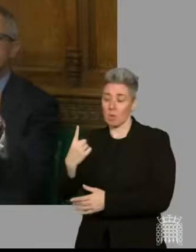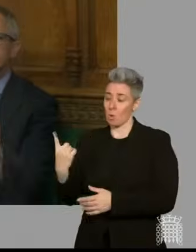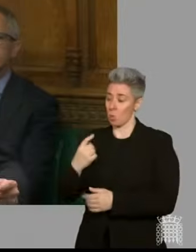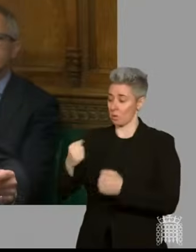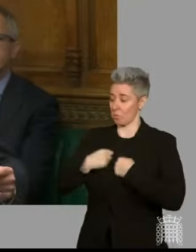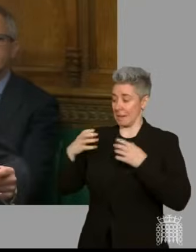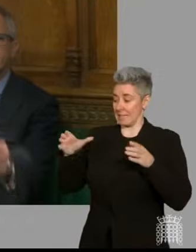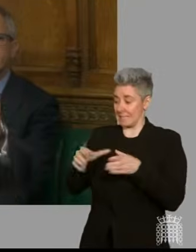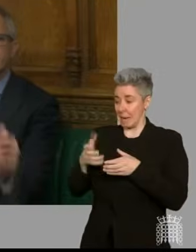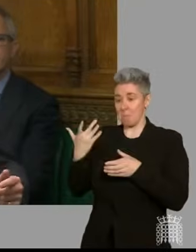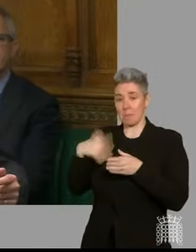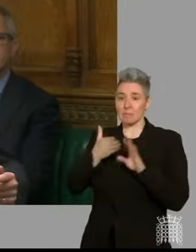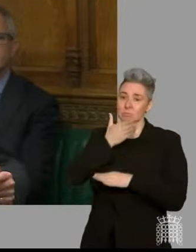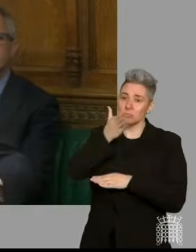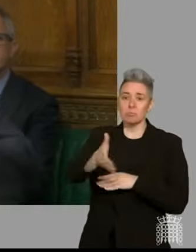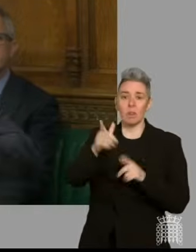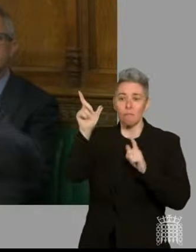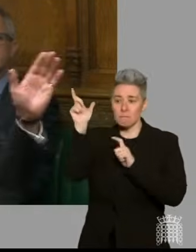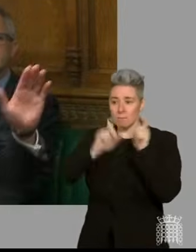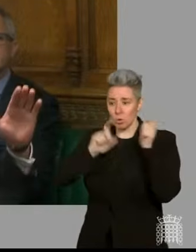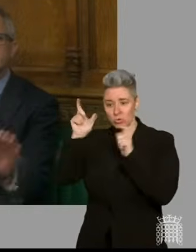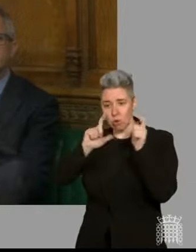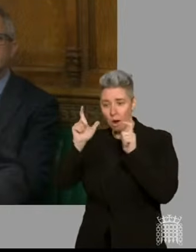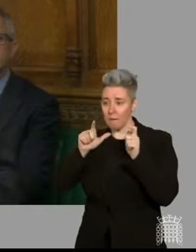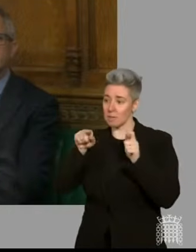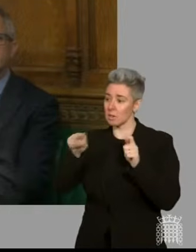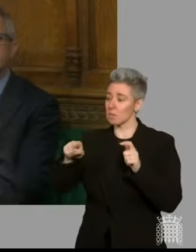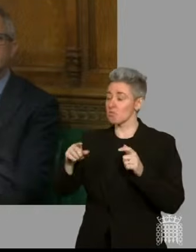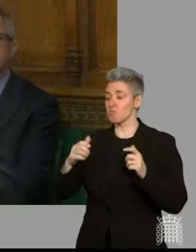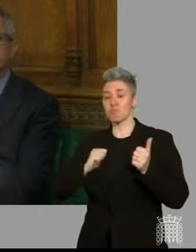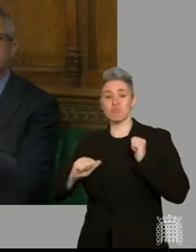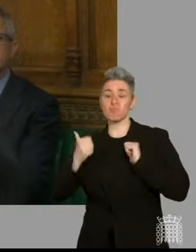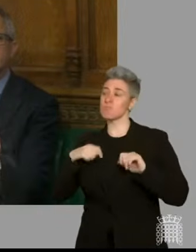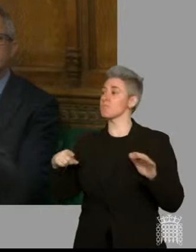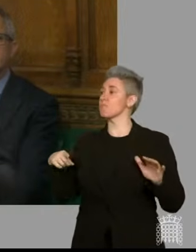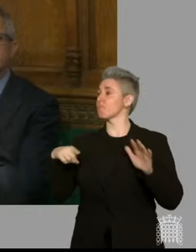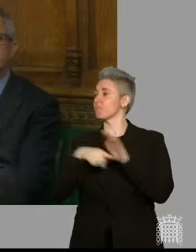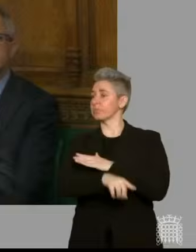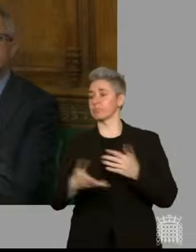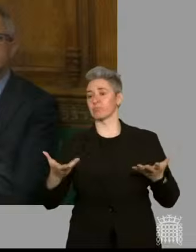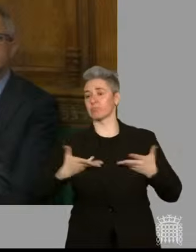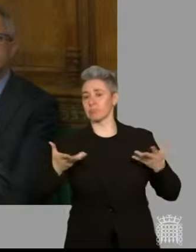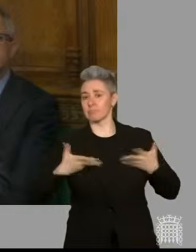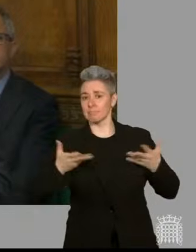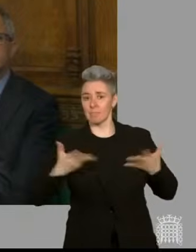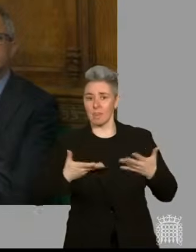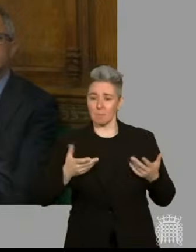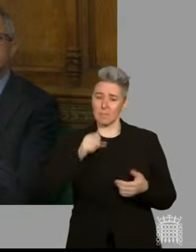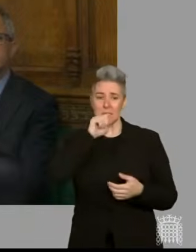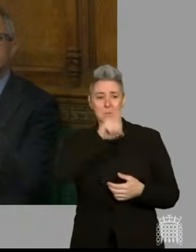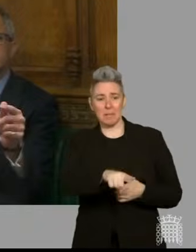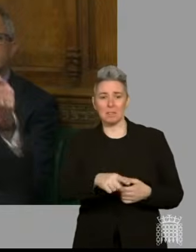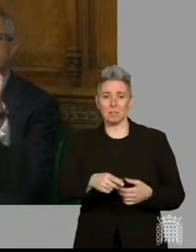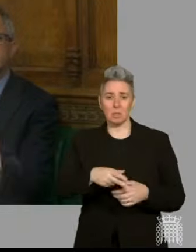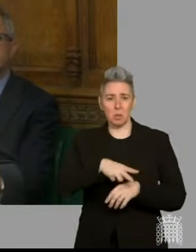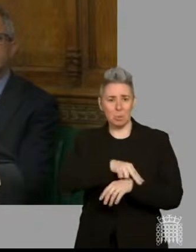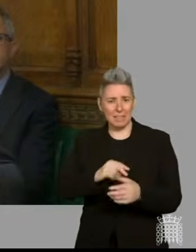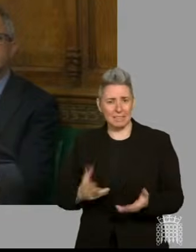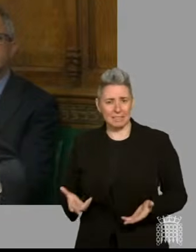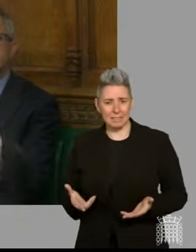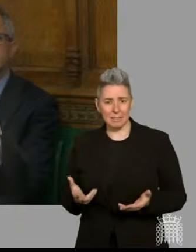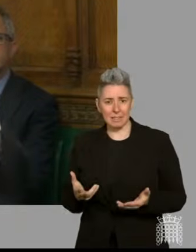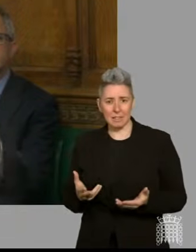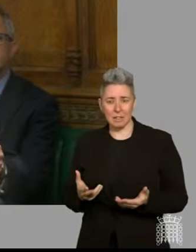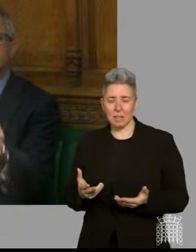leaving, brazenly, not caring and even spitting at the police. Will he now please say to the Home Secretary, through to the